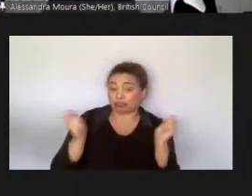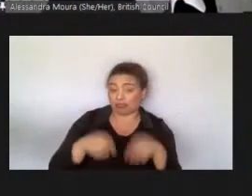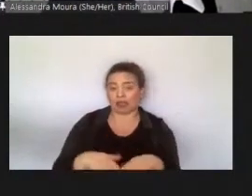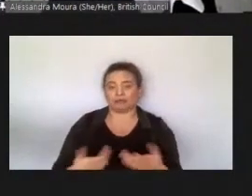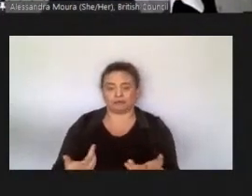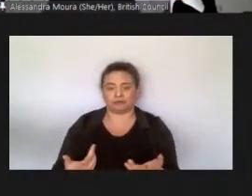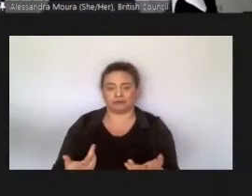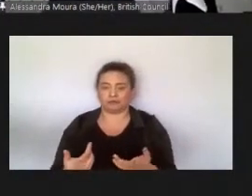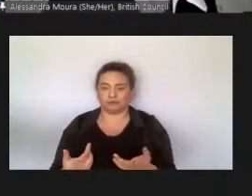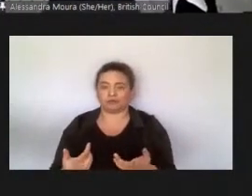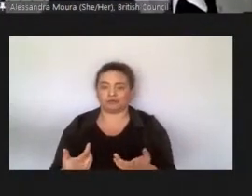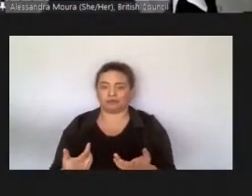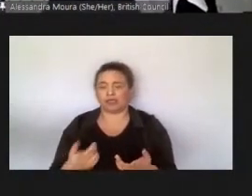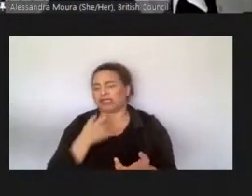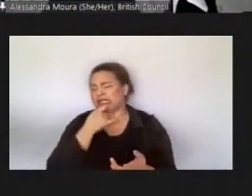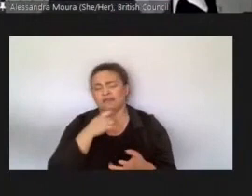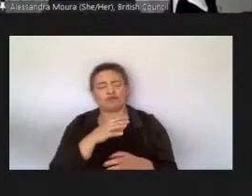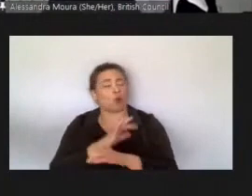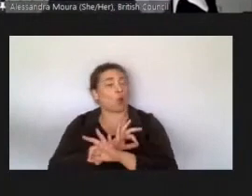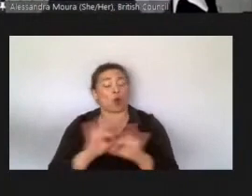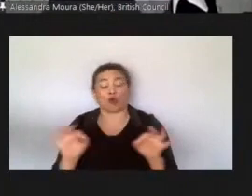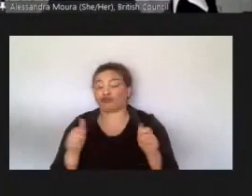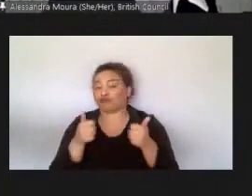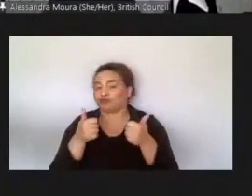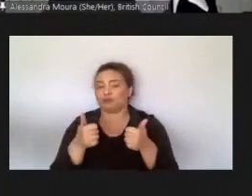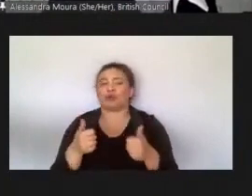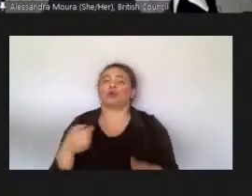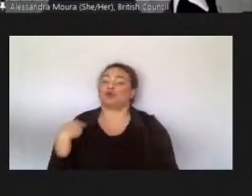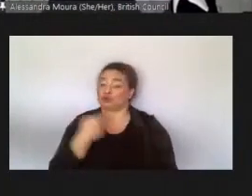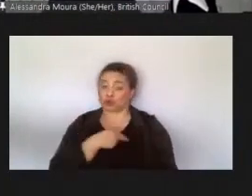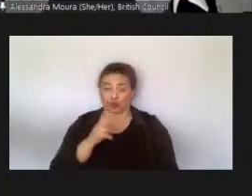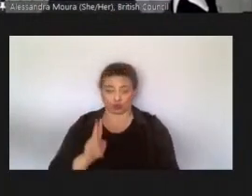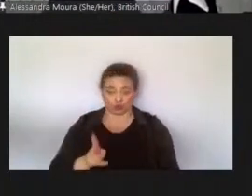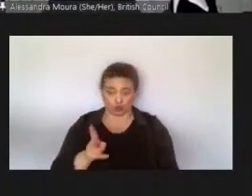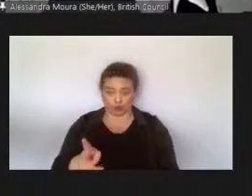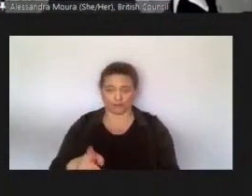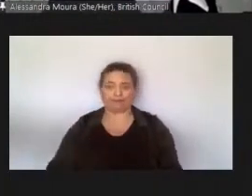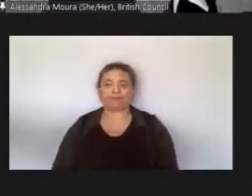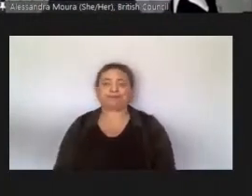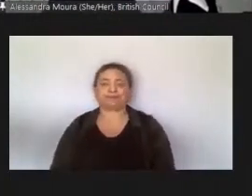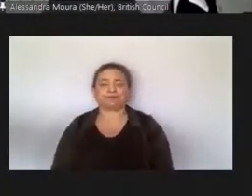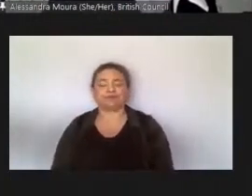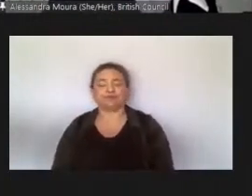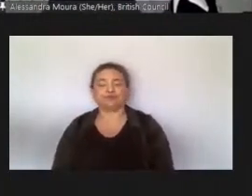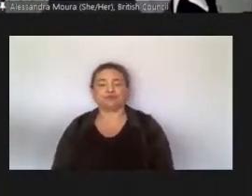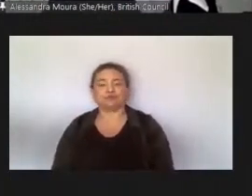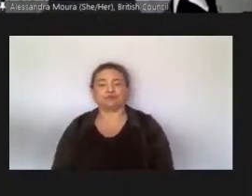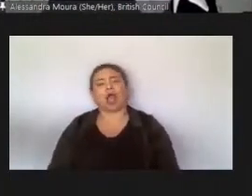on. So I'm not going to focus on that, but I think the idea of